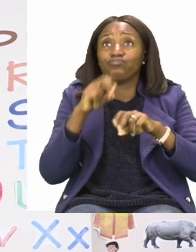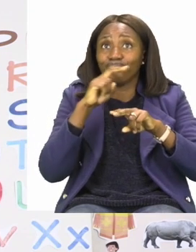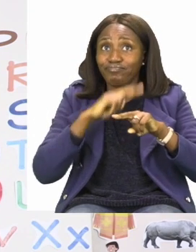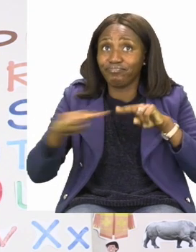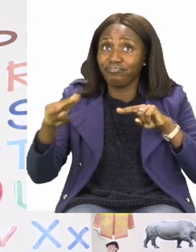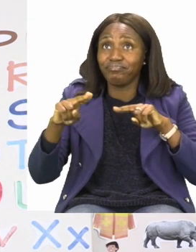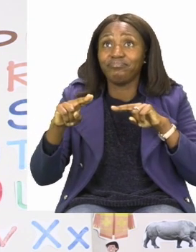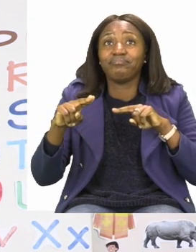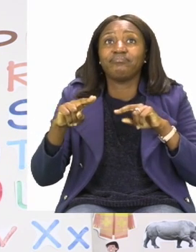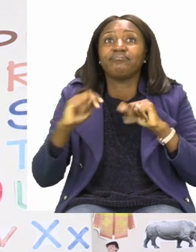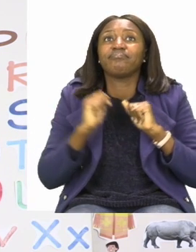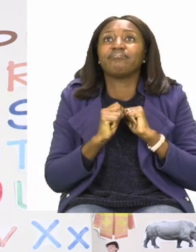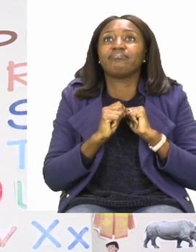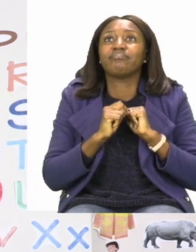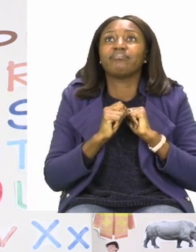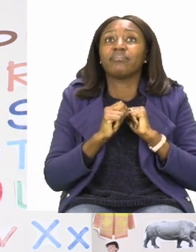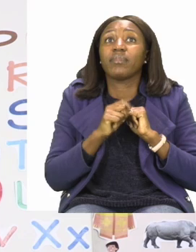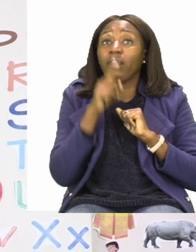soon,